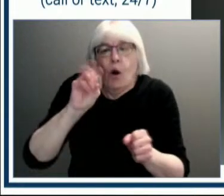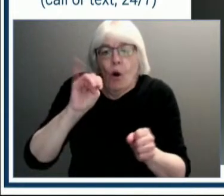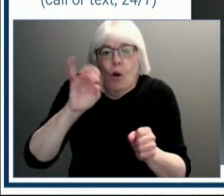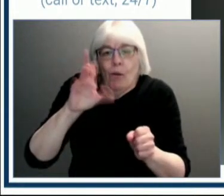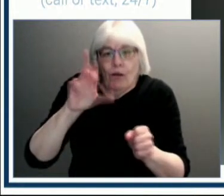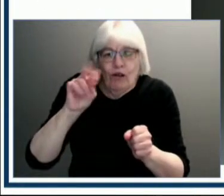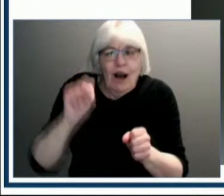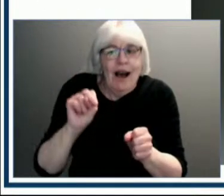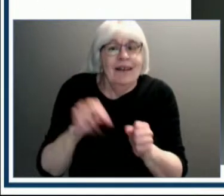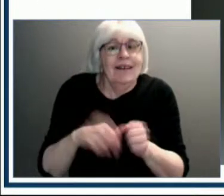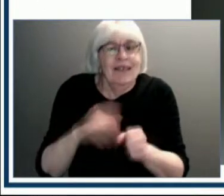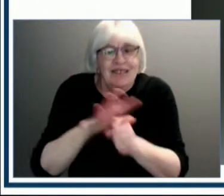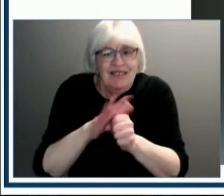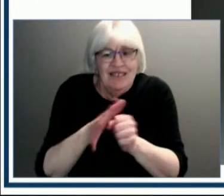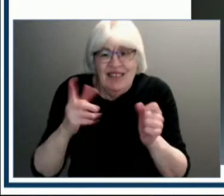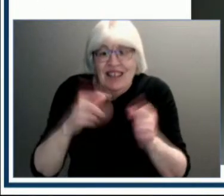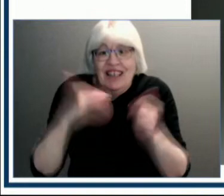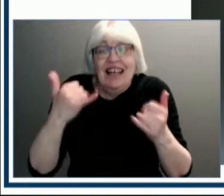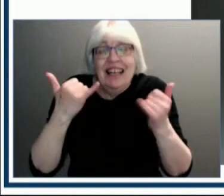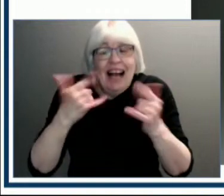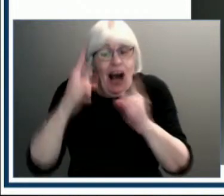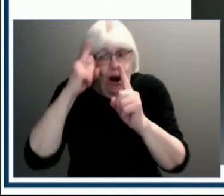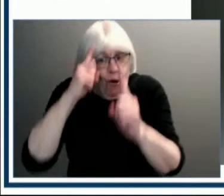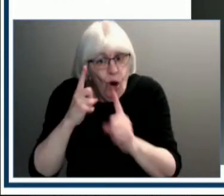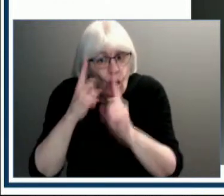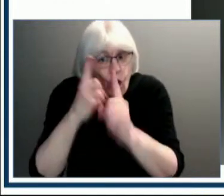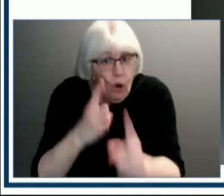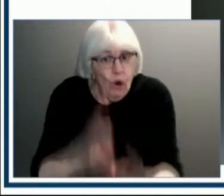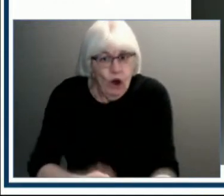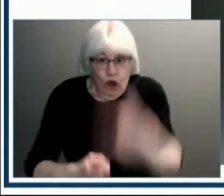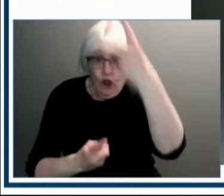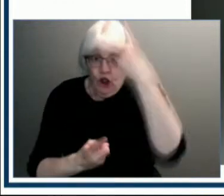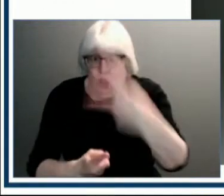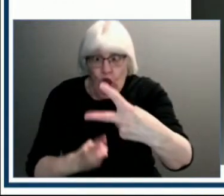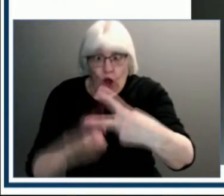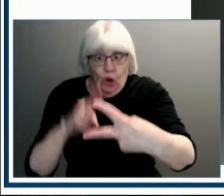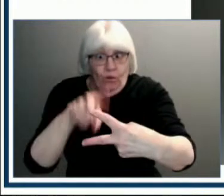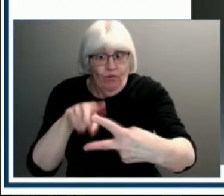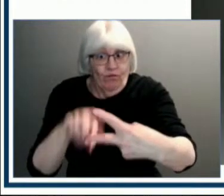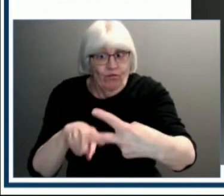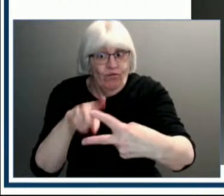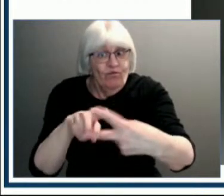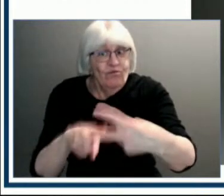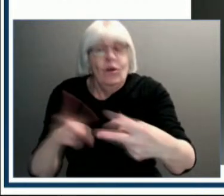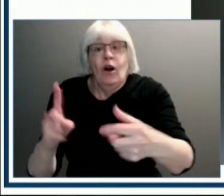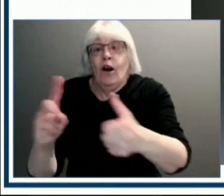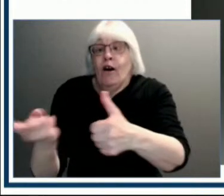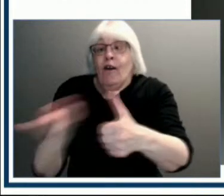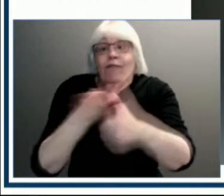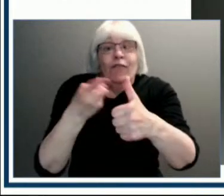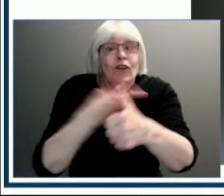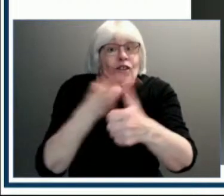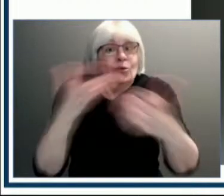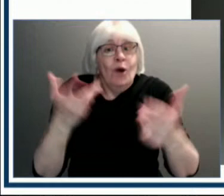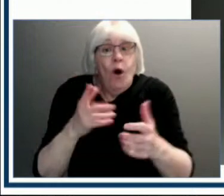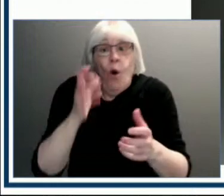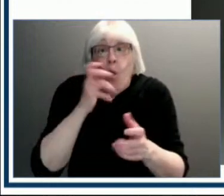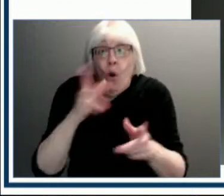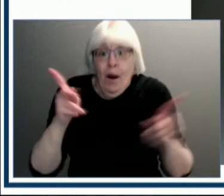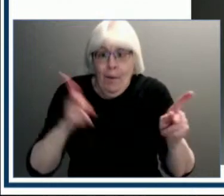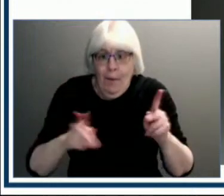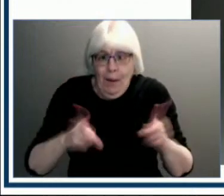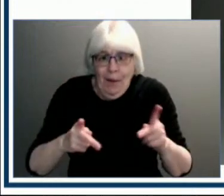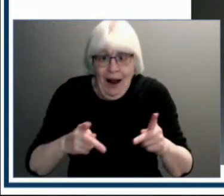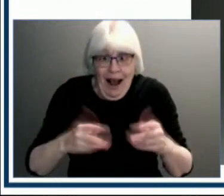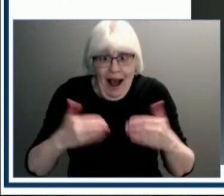main goals, especially with this wave. First and foremost, it's to protect the most vulnerable people from severe